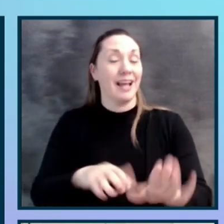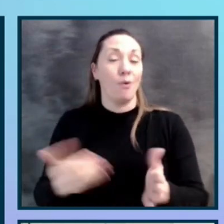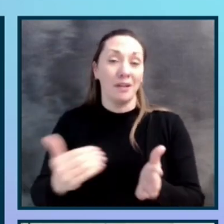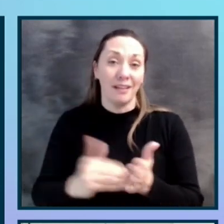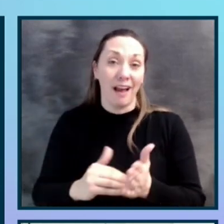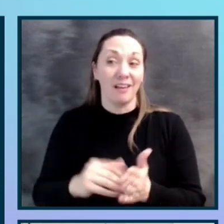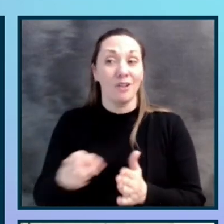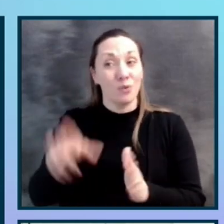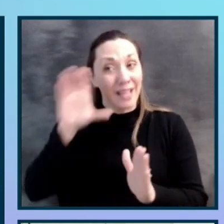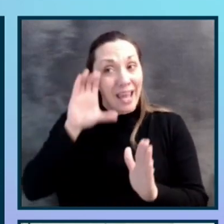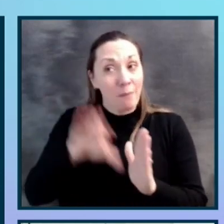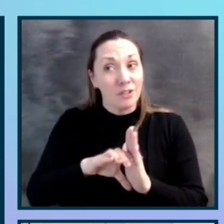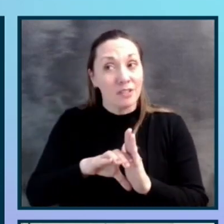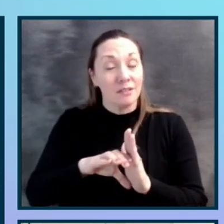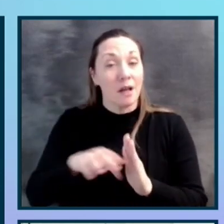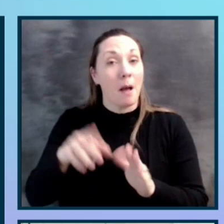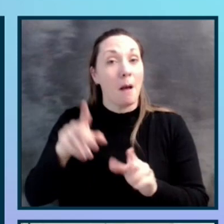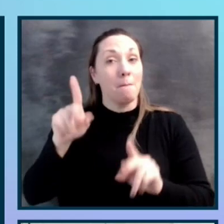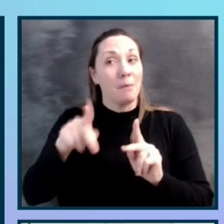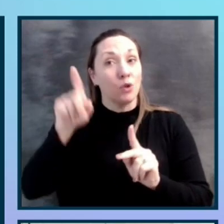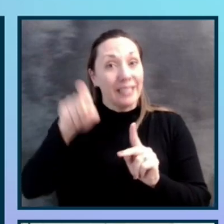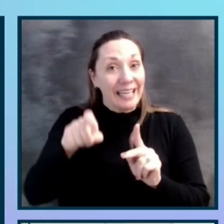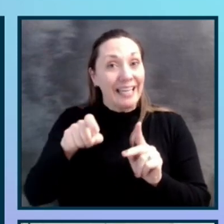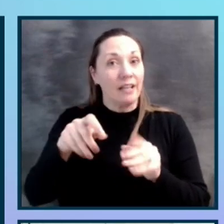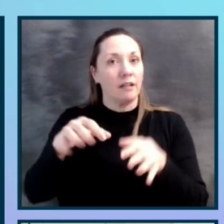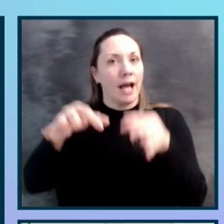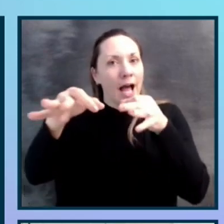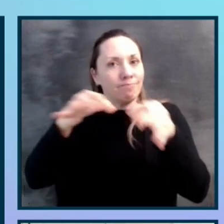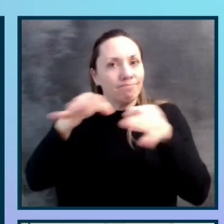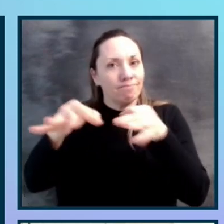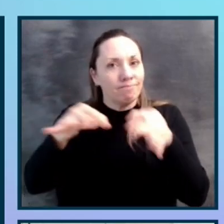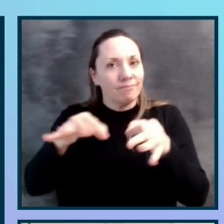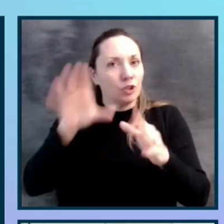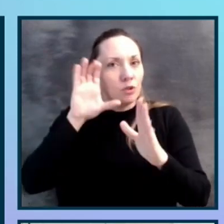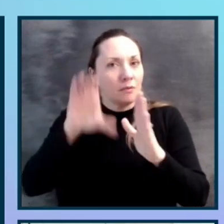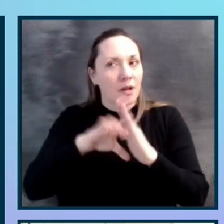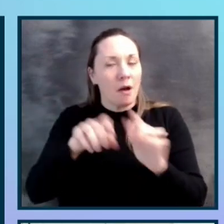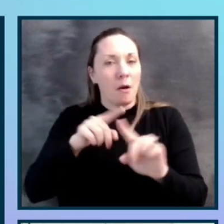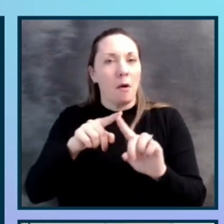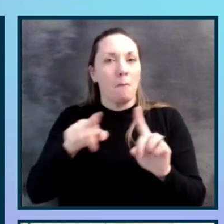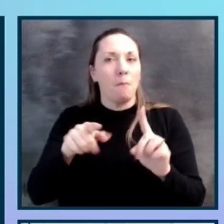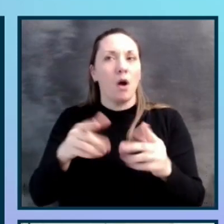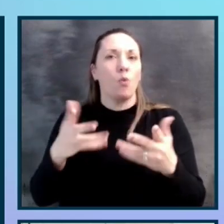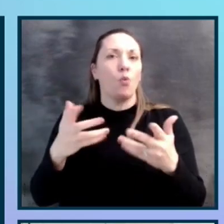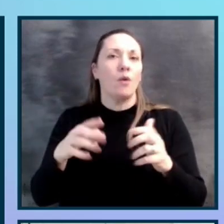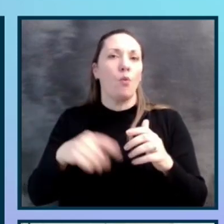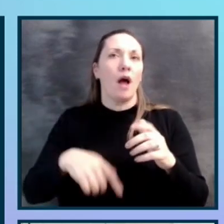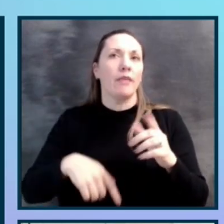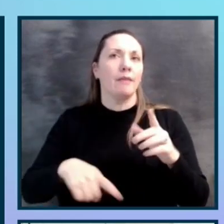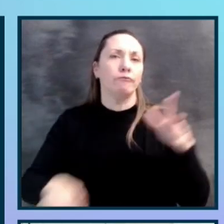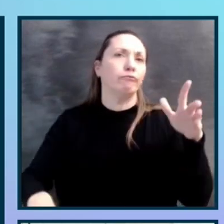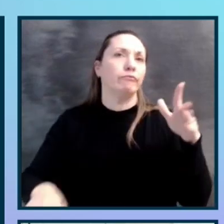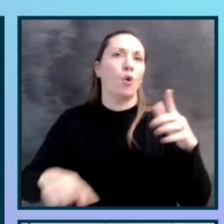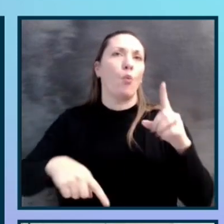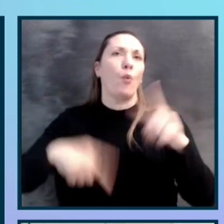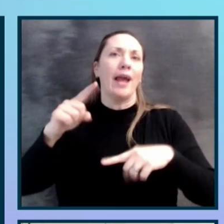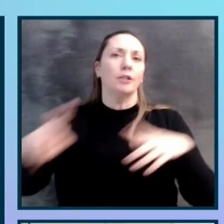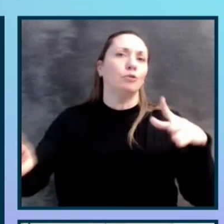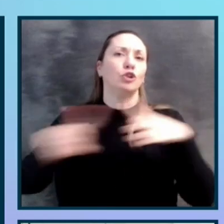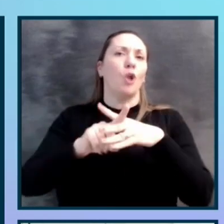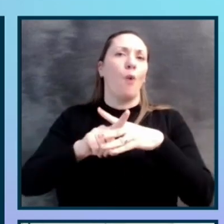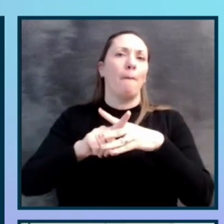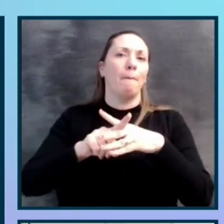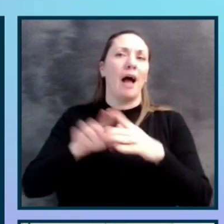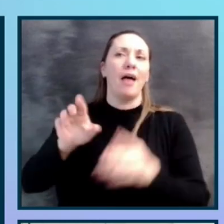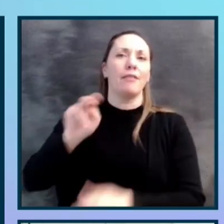needed described so they could understand what was going on, weren't randomly showing up on someone's news feed without their ability